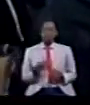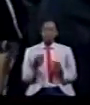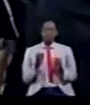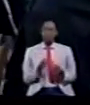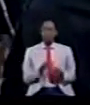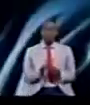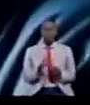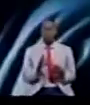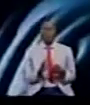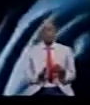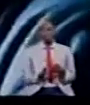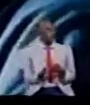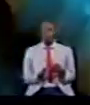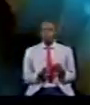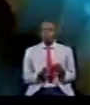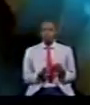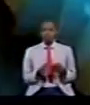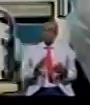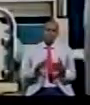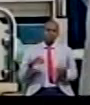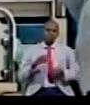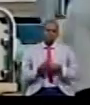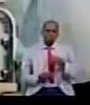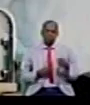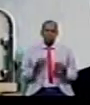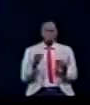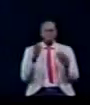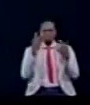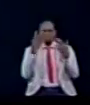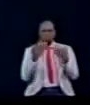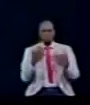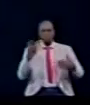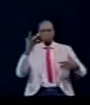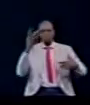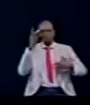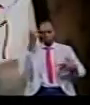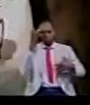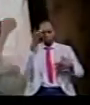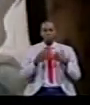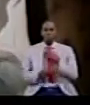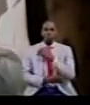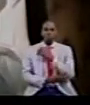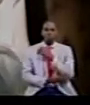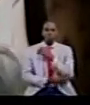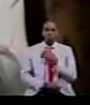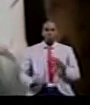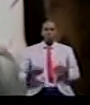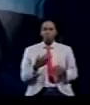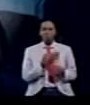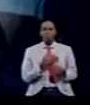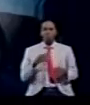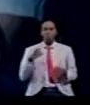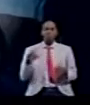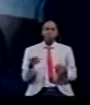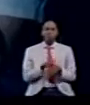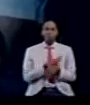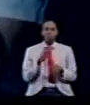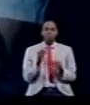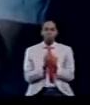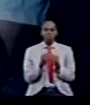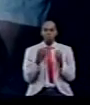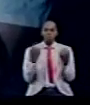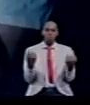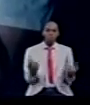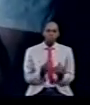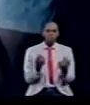that God has been helping him. All of a sudden, I just heard that the sister